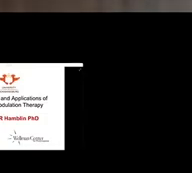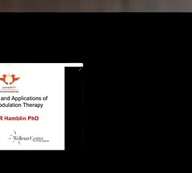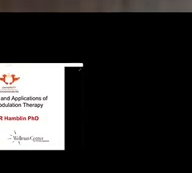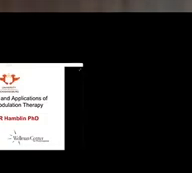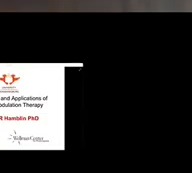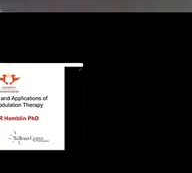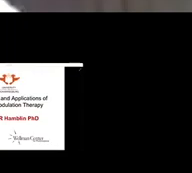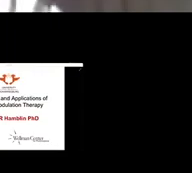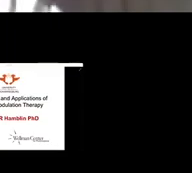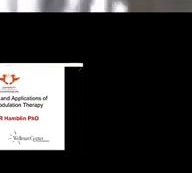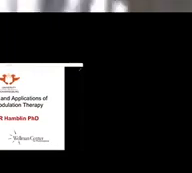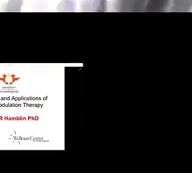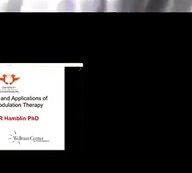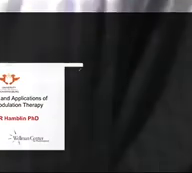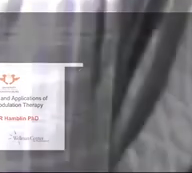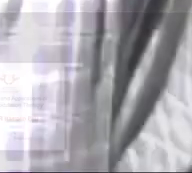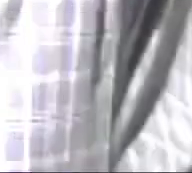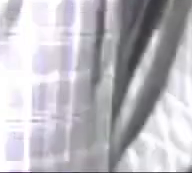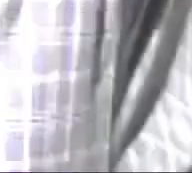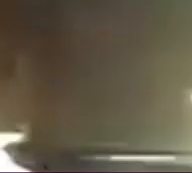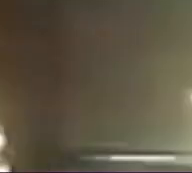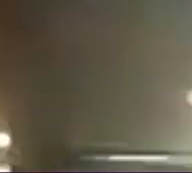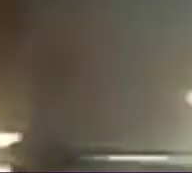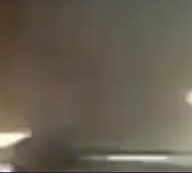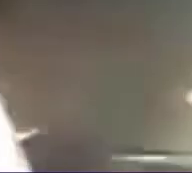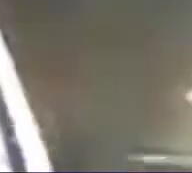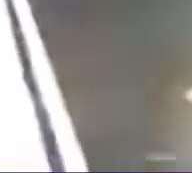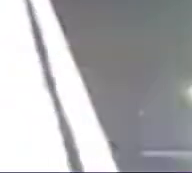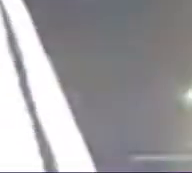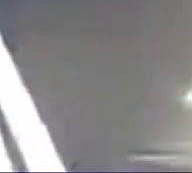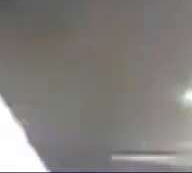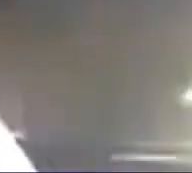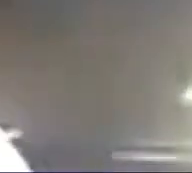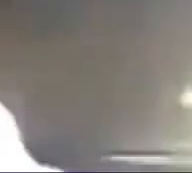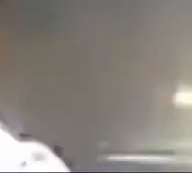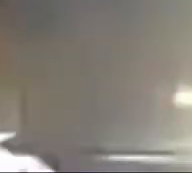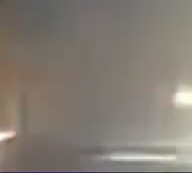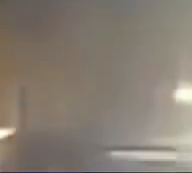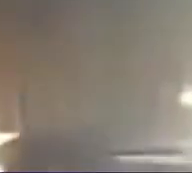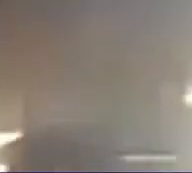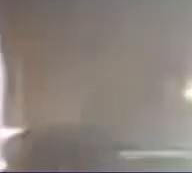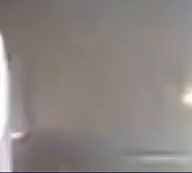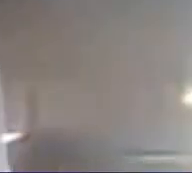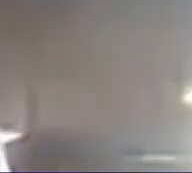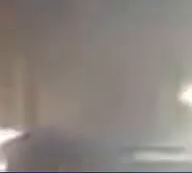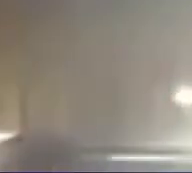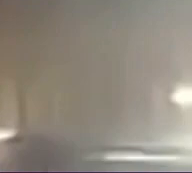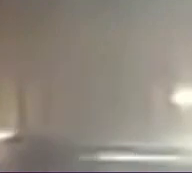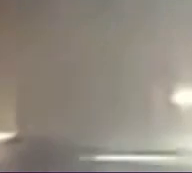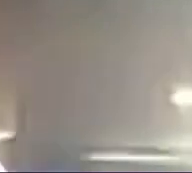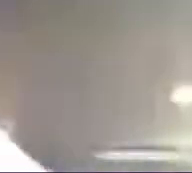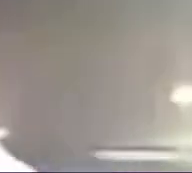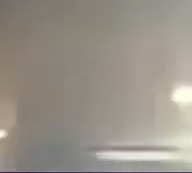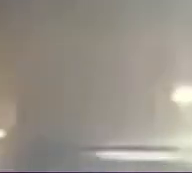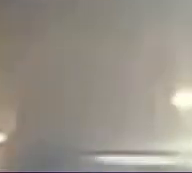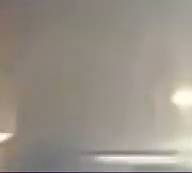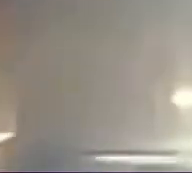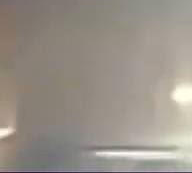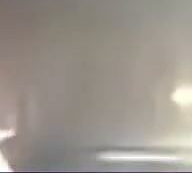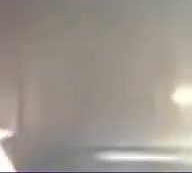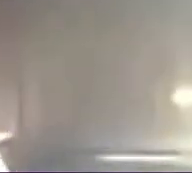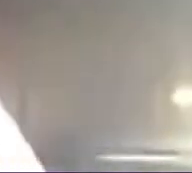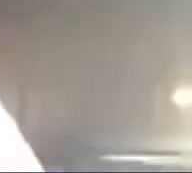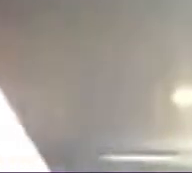Yes, we can see it. Okay, right. Let me get stuck into this. So thanks for the introduction,